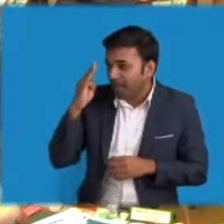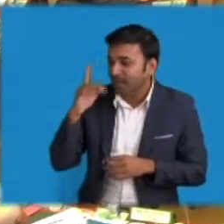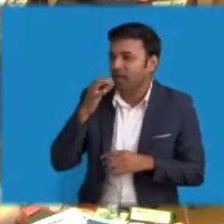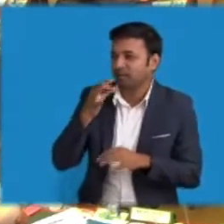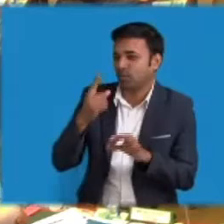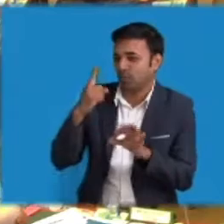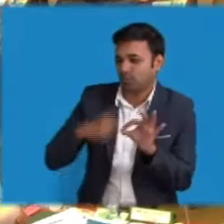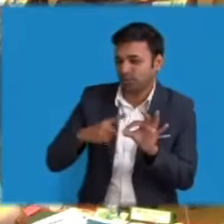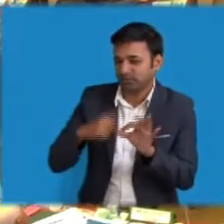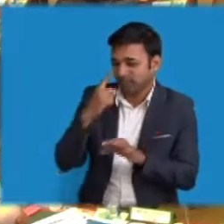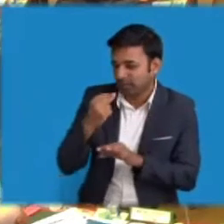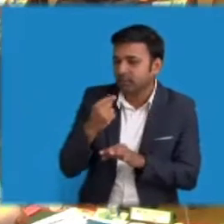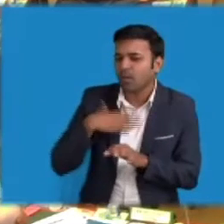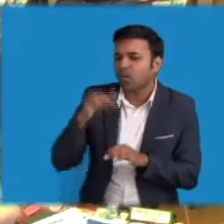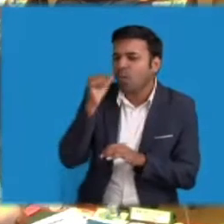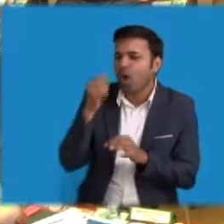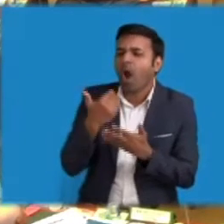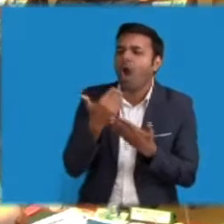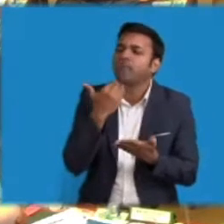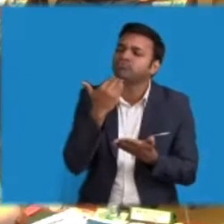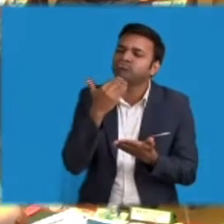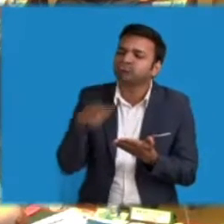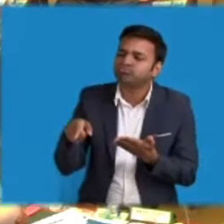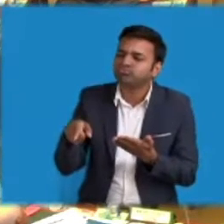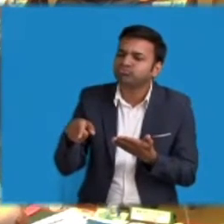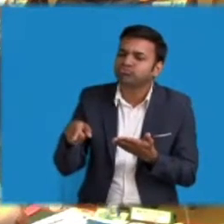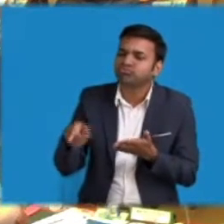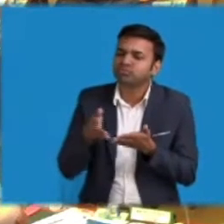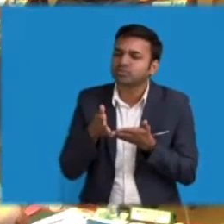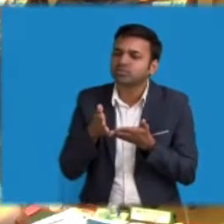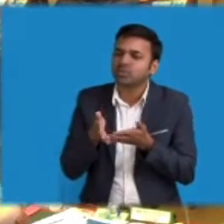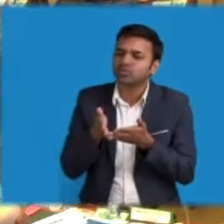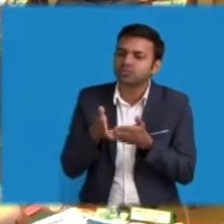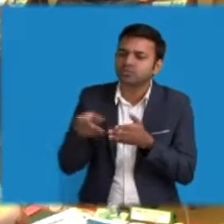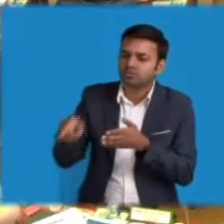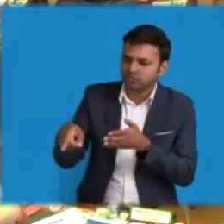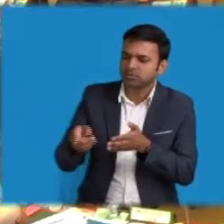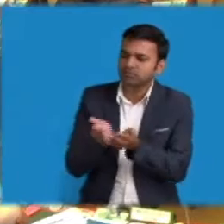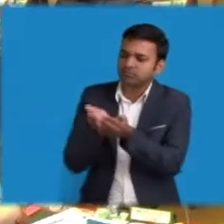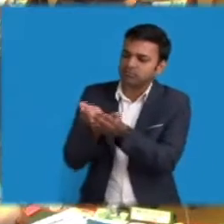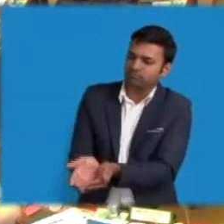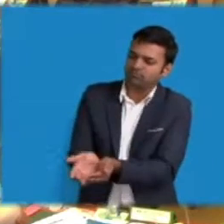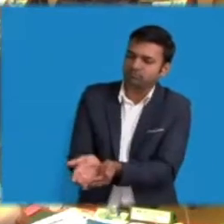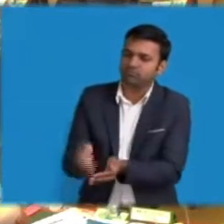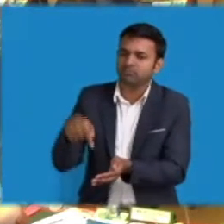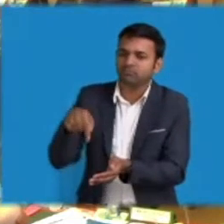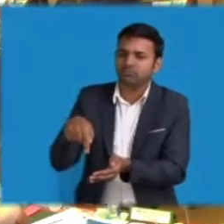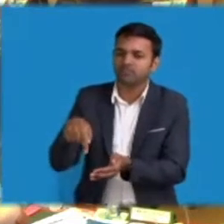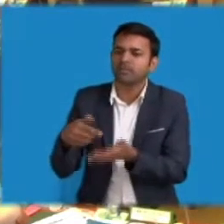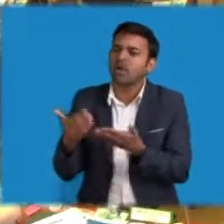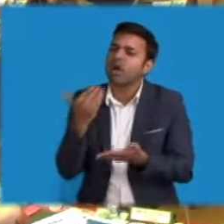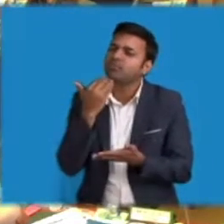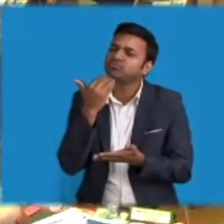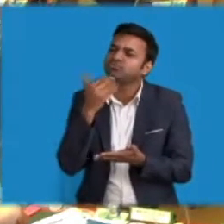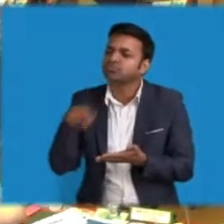will be the cost of the loss of the vessel? Thank you. Honourable Minister.